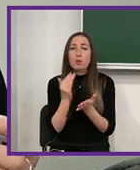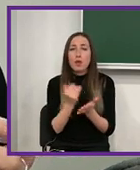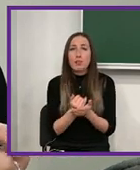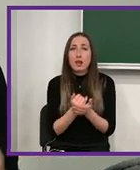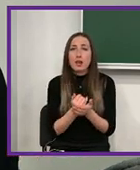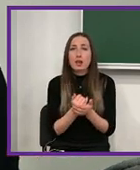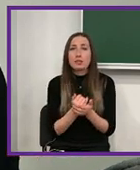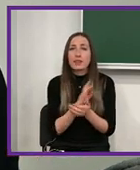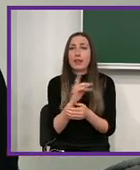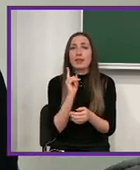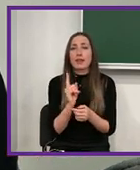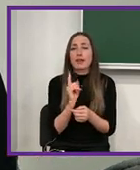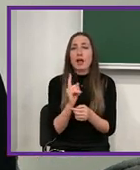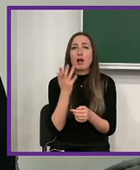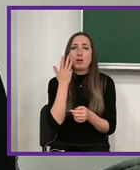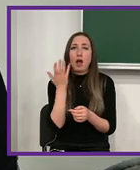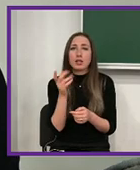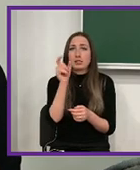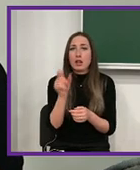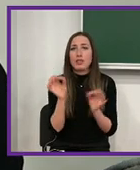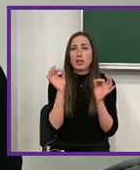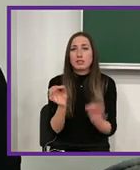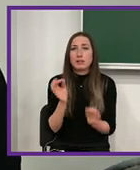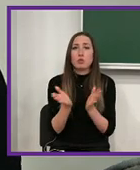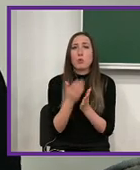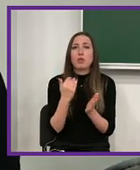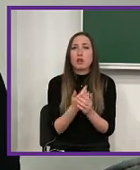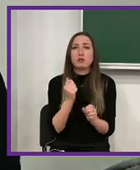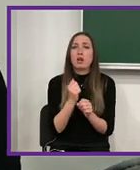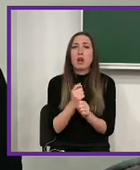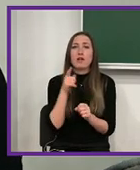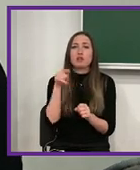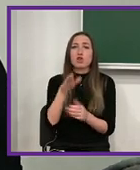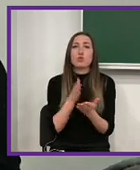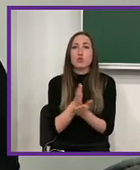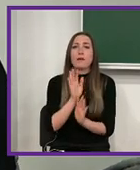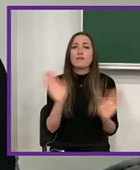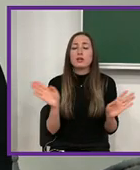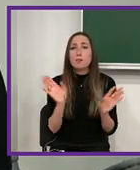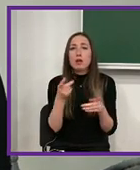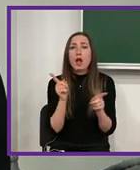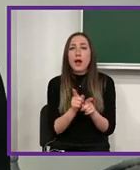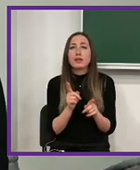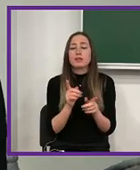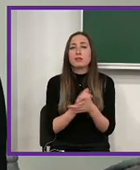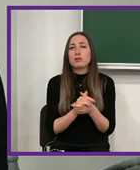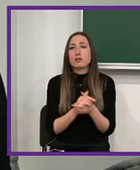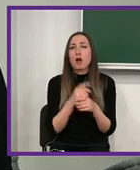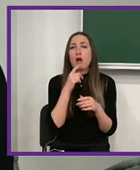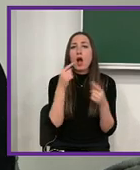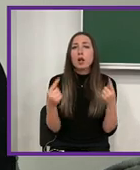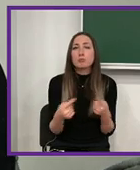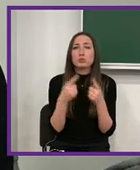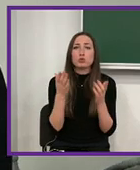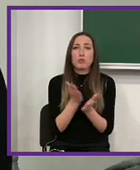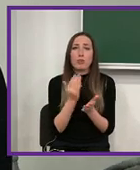So it's often led by a sustainability team or, in our case, ethics and compliance. It's easy to kind of power through and do your own thing and